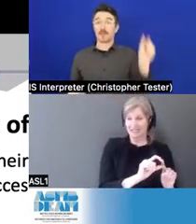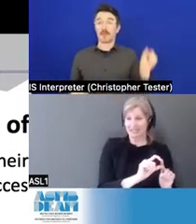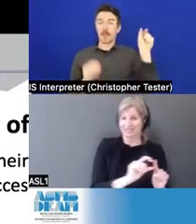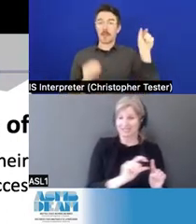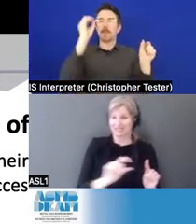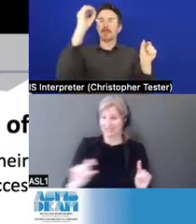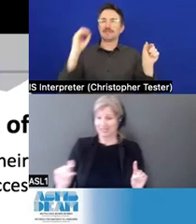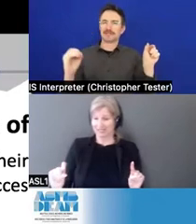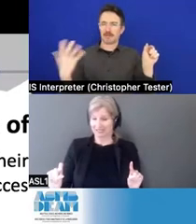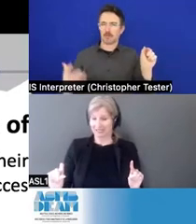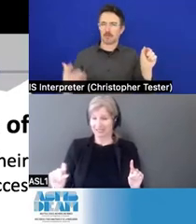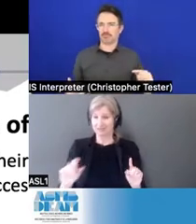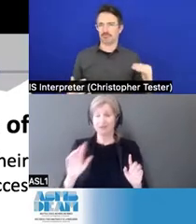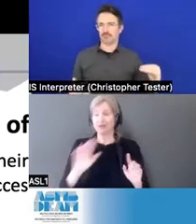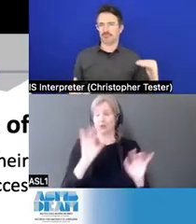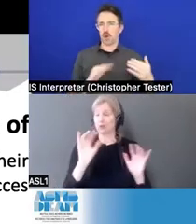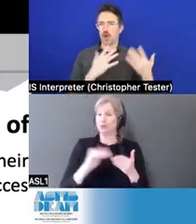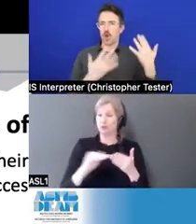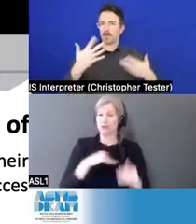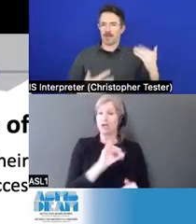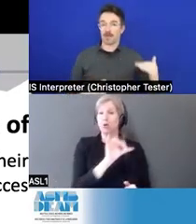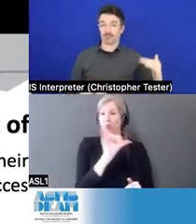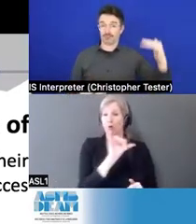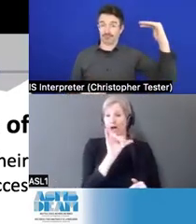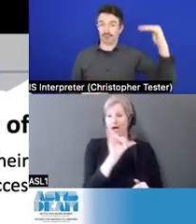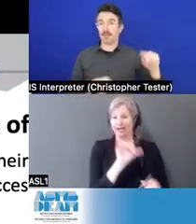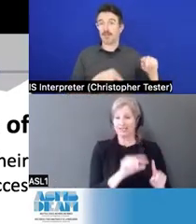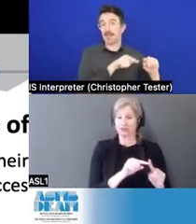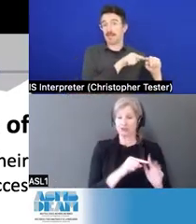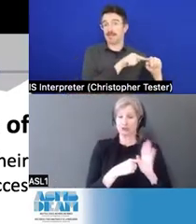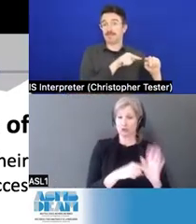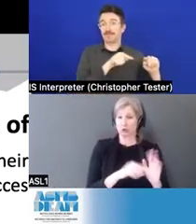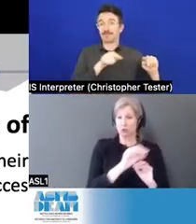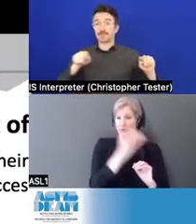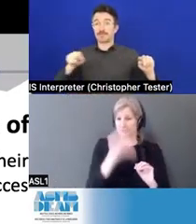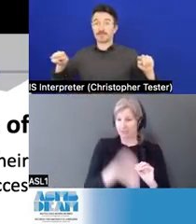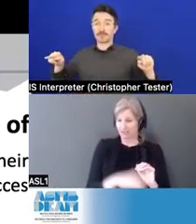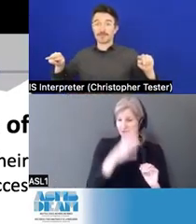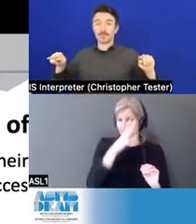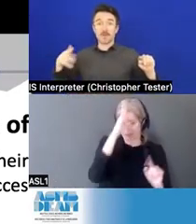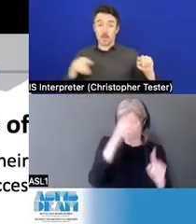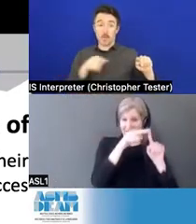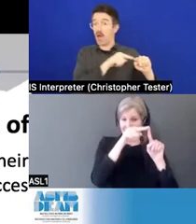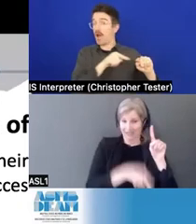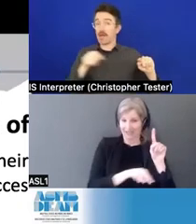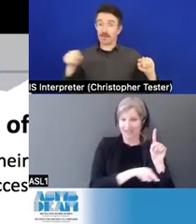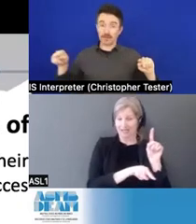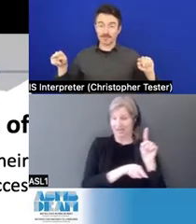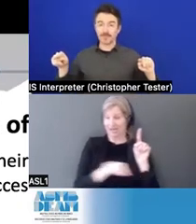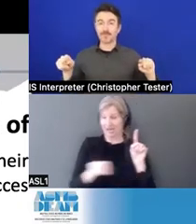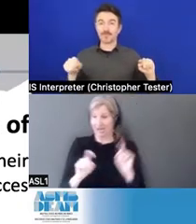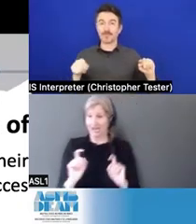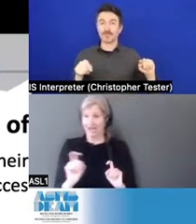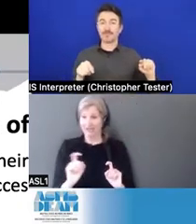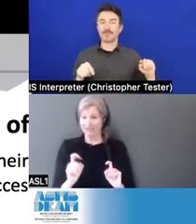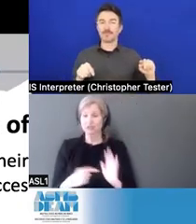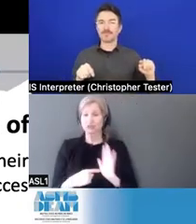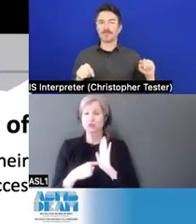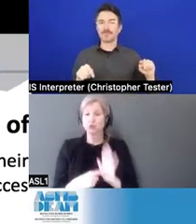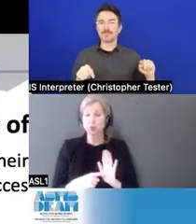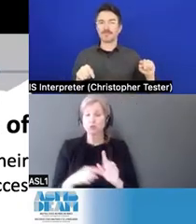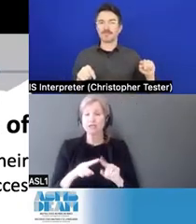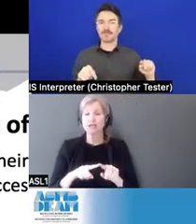the, y-axis showing the percentage of the parents, and the x-axis showing the